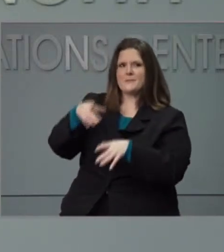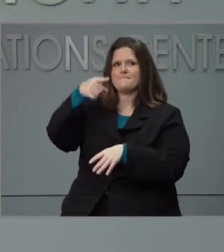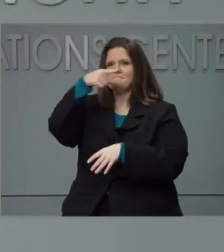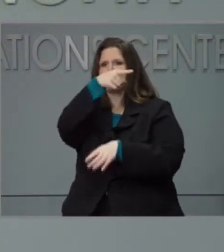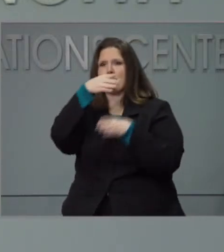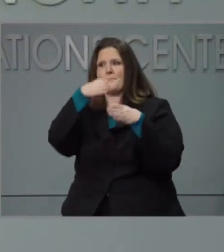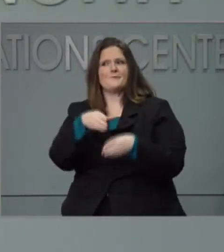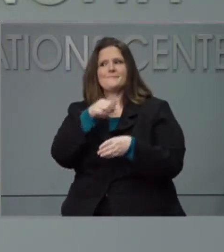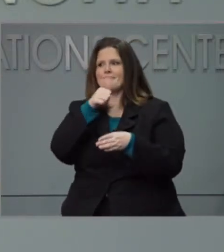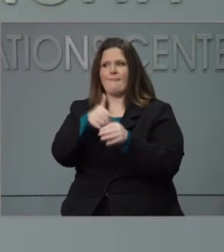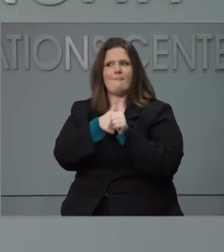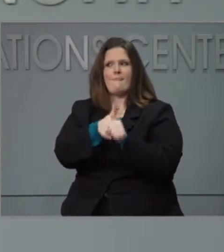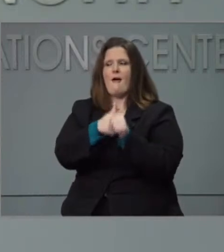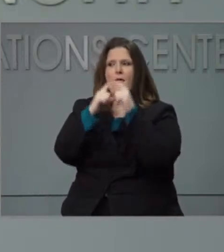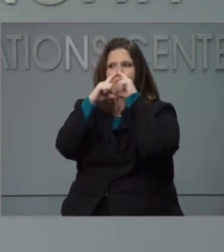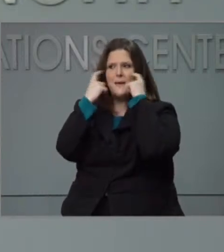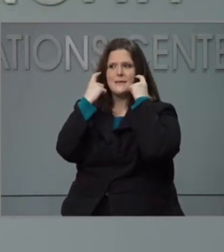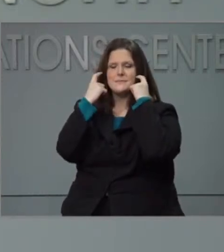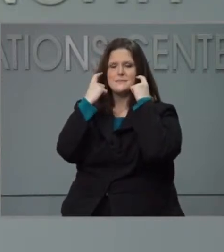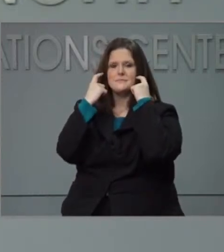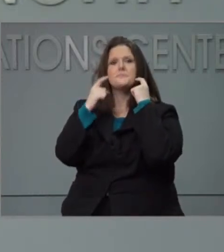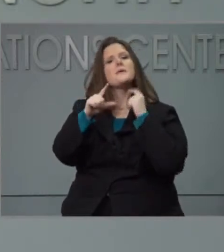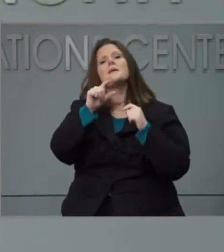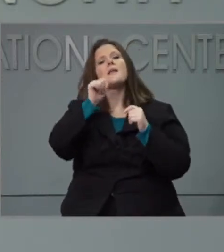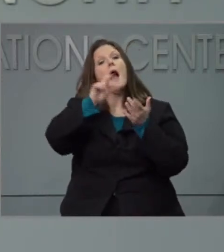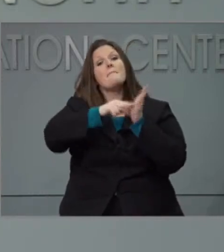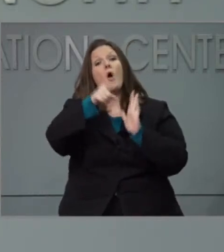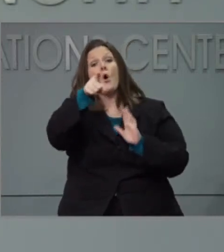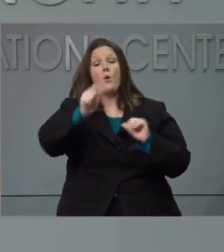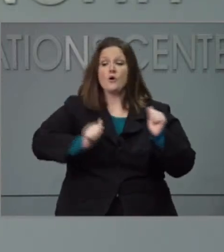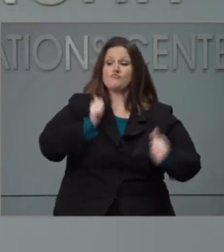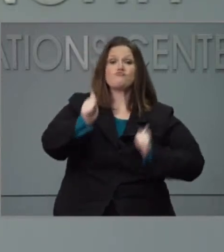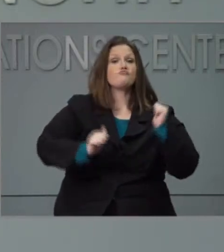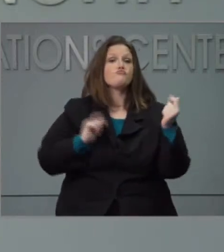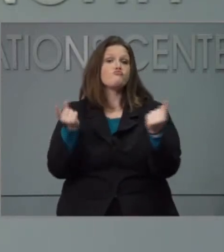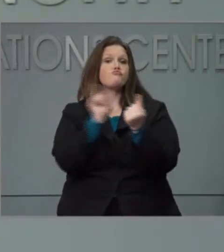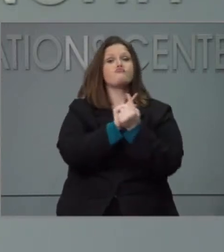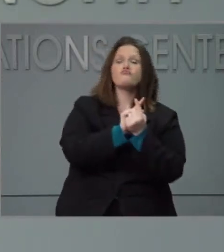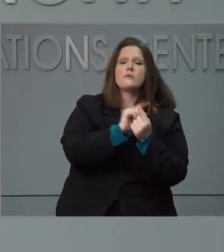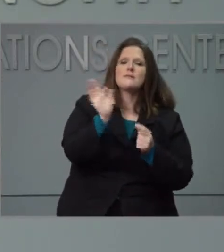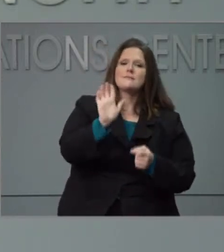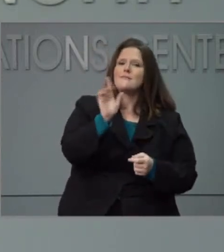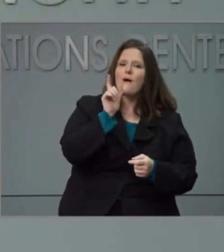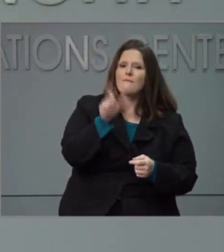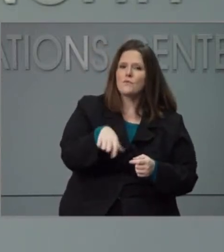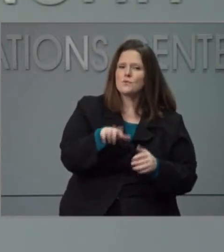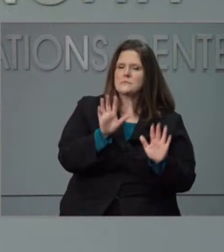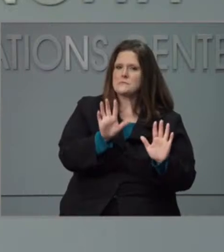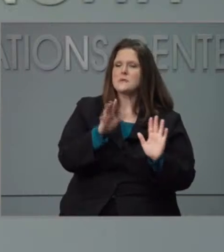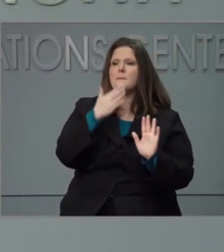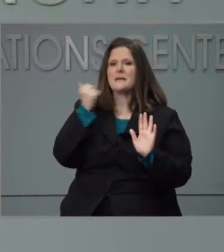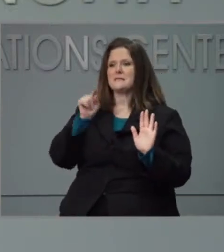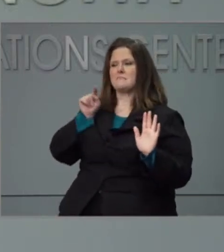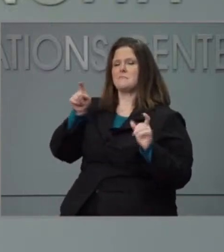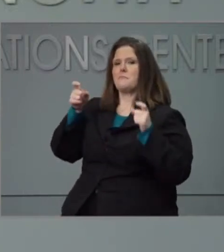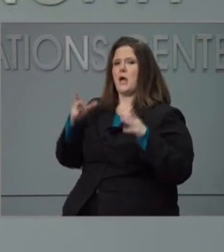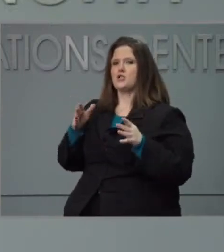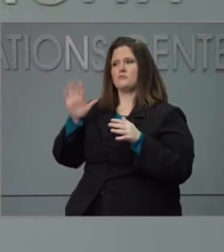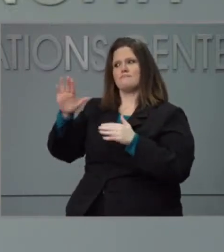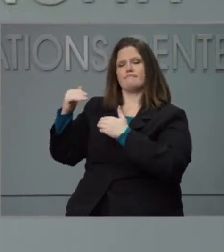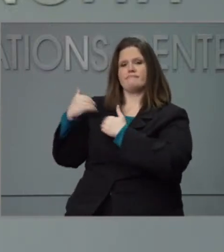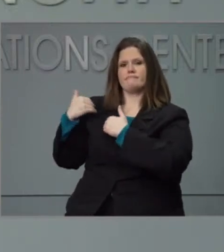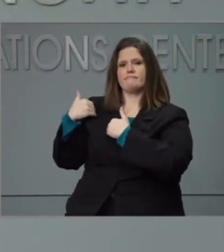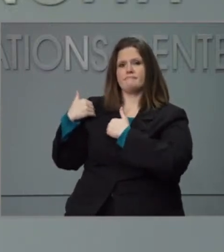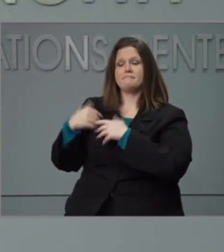not complying with the rules. I don't think you necessarily have to take it upon yourself. And a lot of these businesses